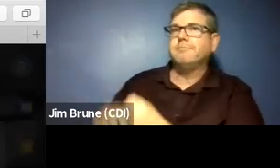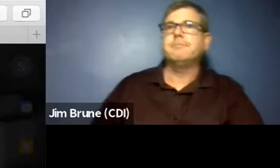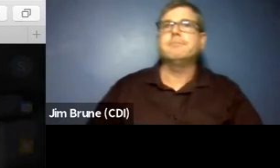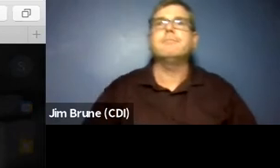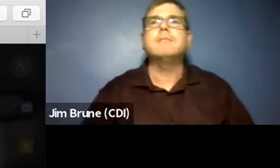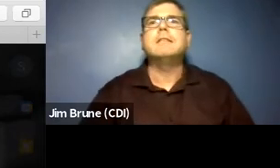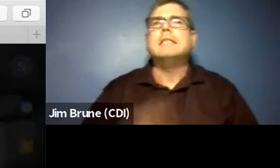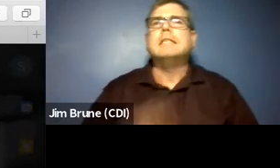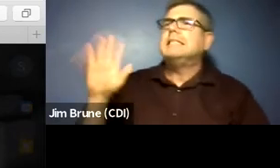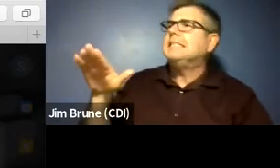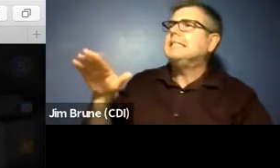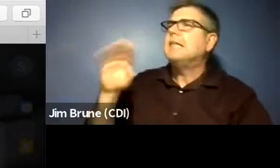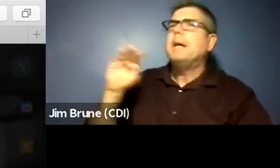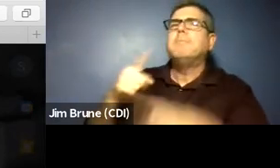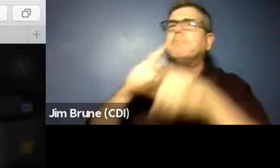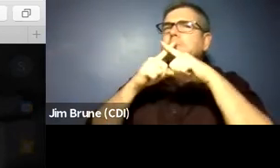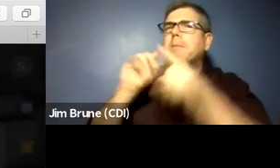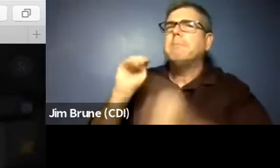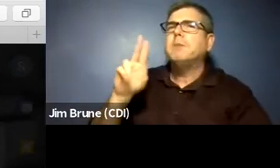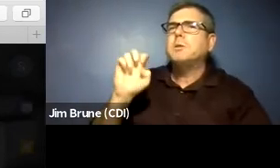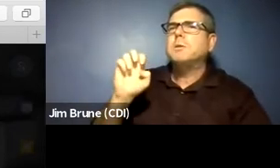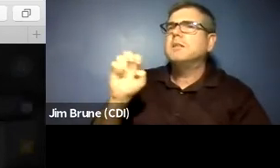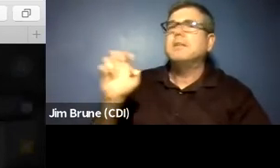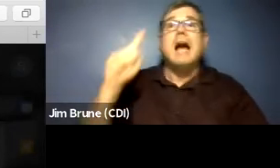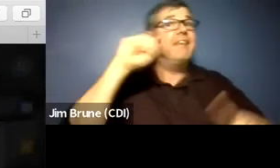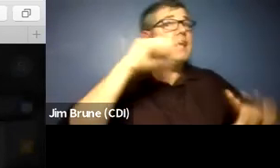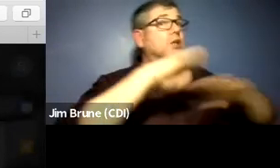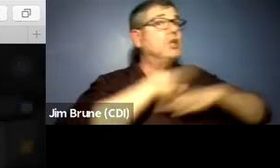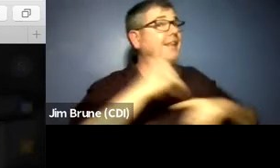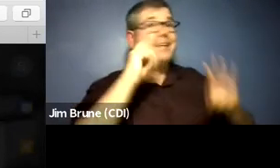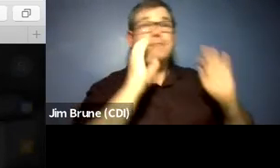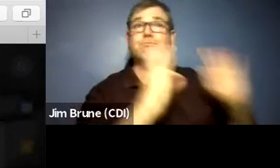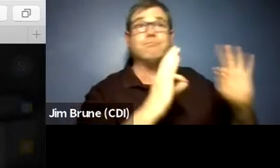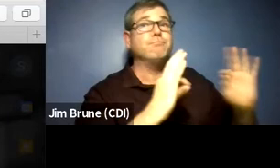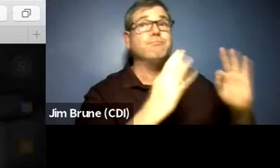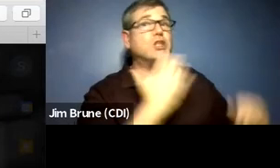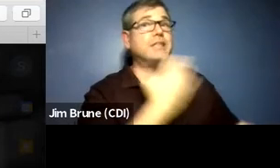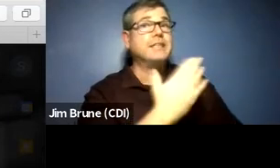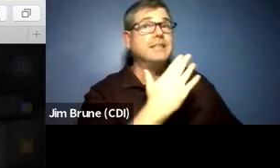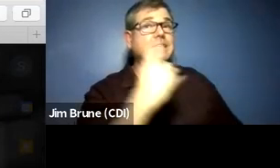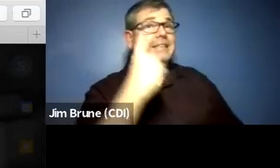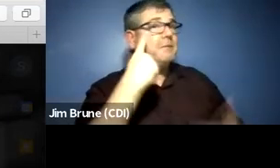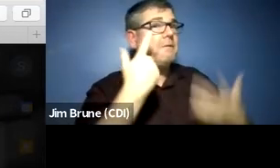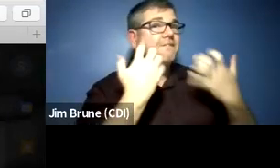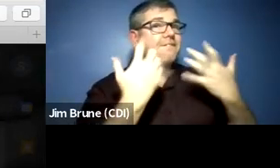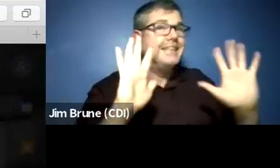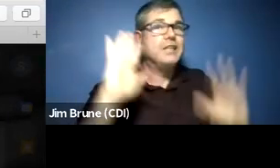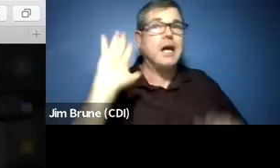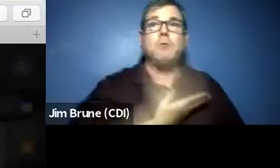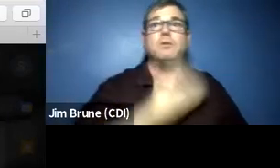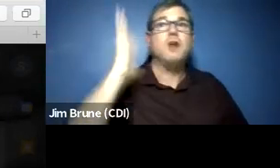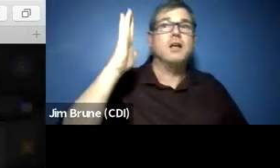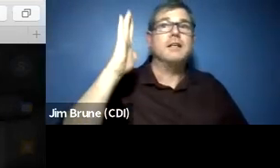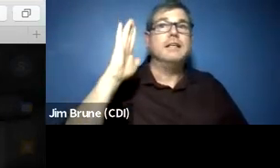No, I think this is great. Let's finish our talk and get to the excellent questions that have come in.